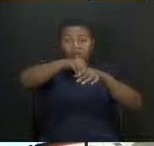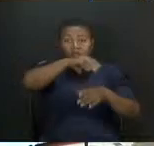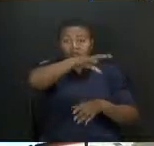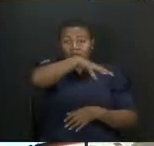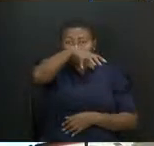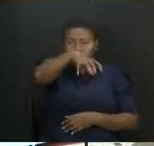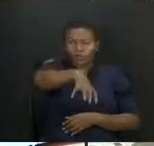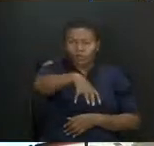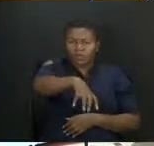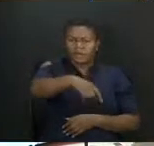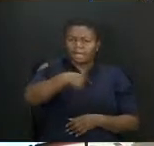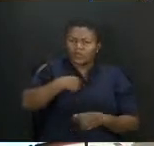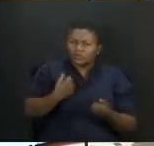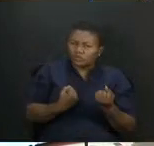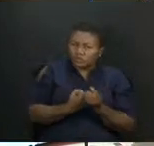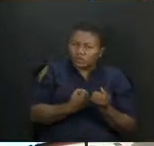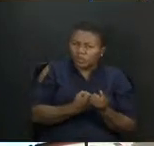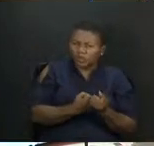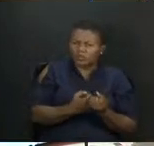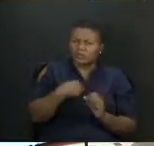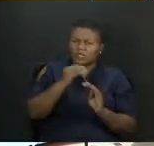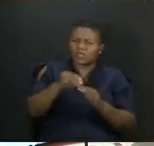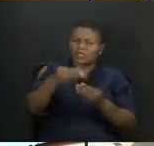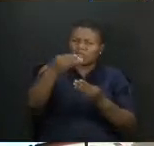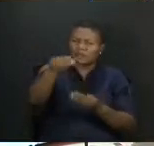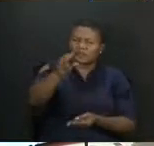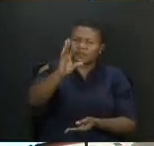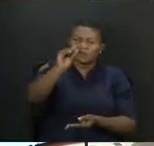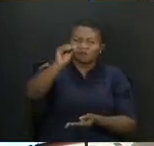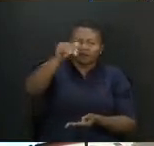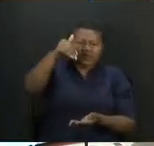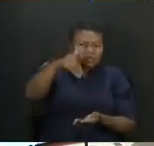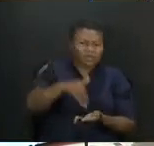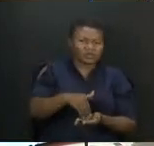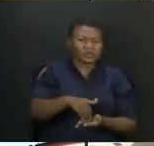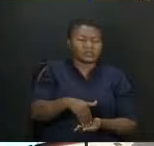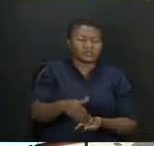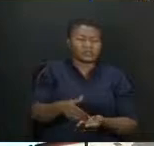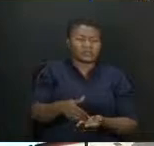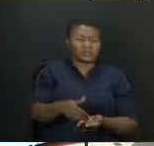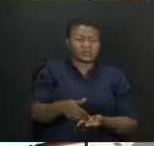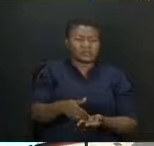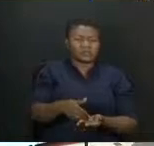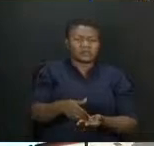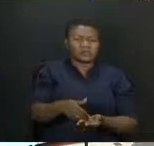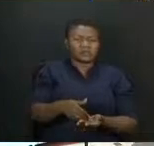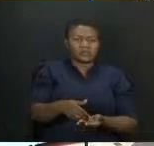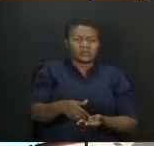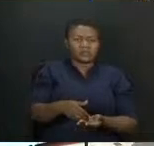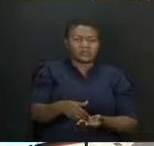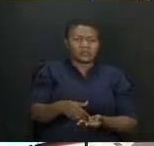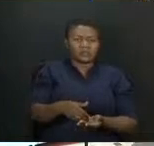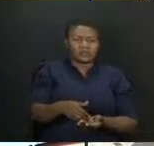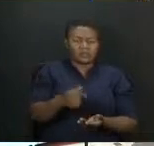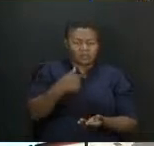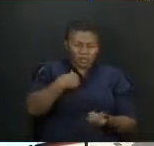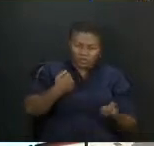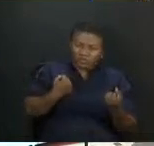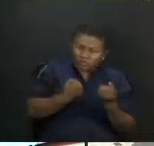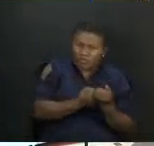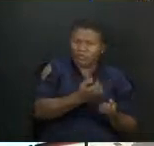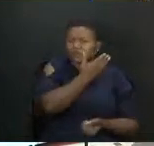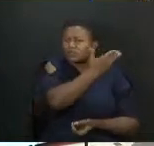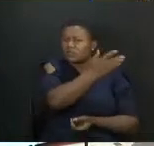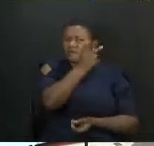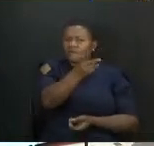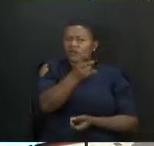50,000. It's a matter of public record. He announced it in this chamber to Honorable Ablakwa for his constituents. I gave 50,000.